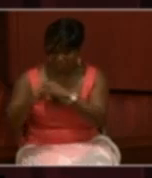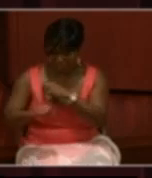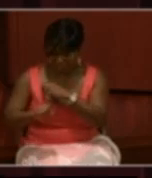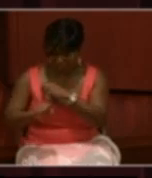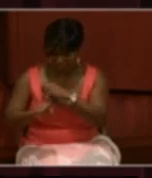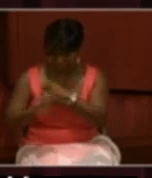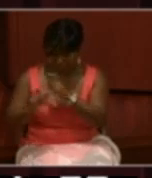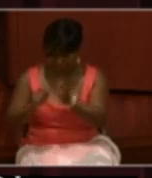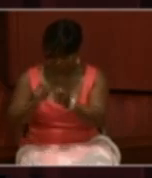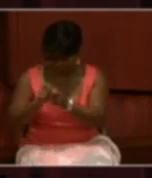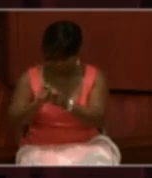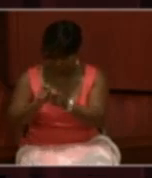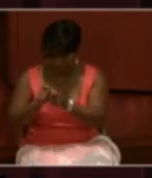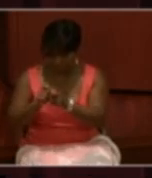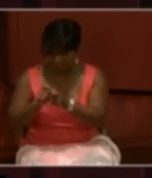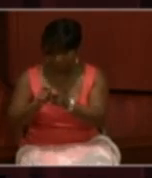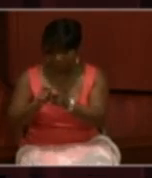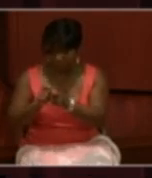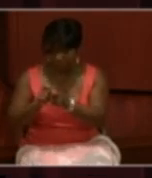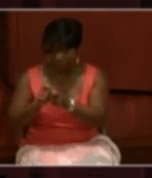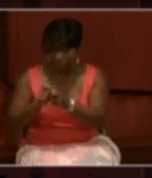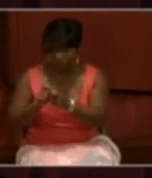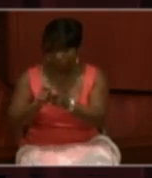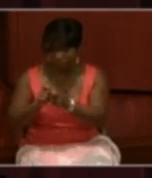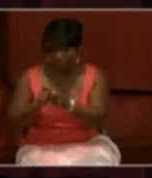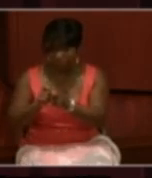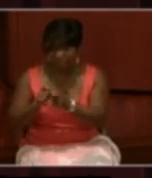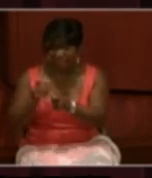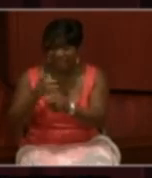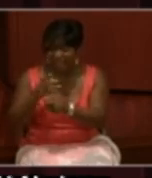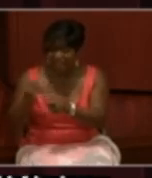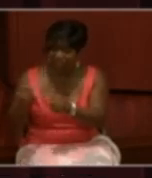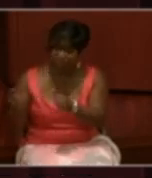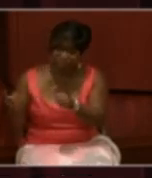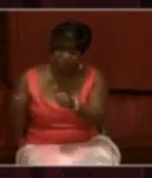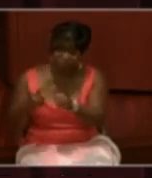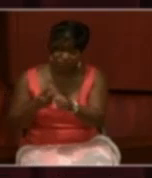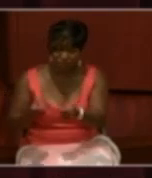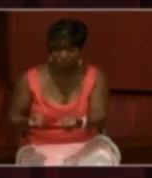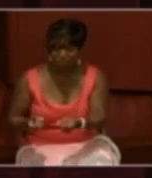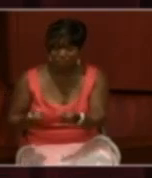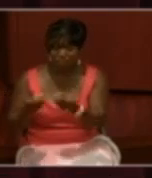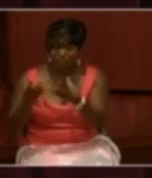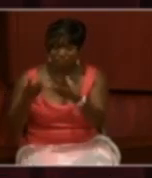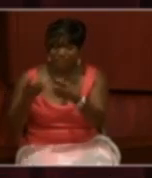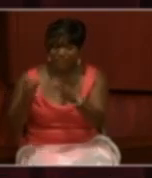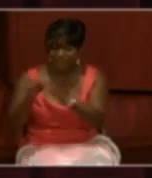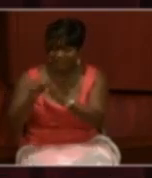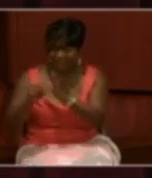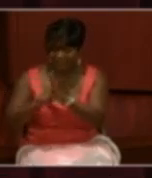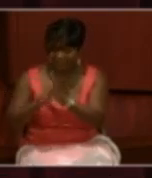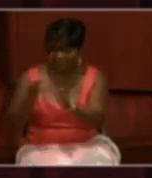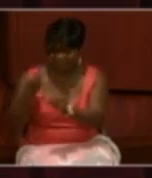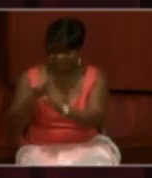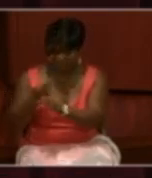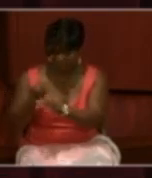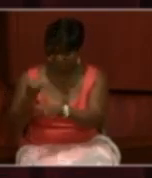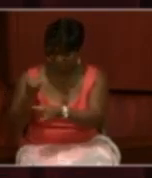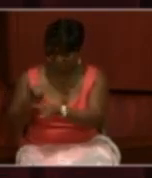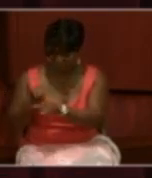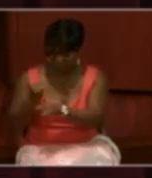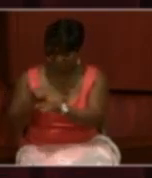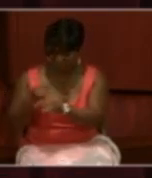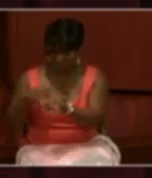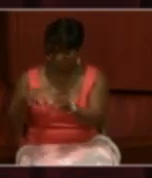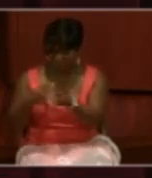particular, and it was one of the first multi-state financial institutions of its time in American